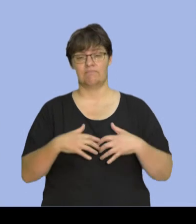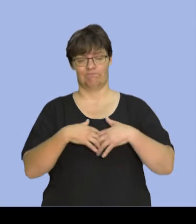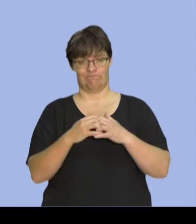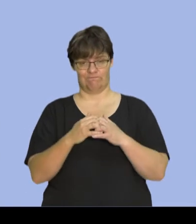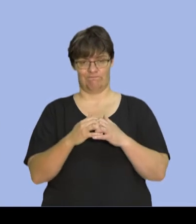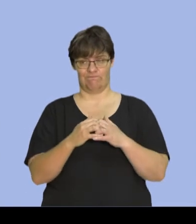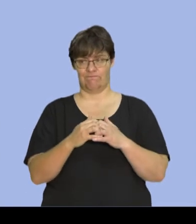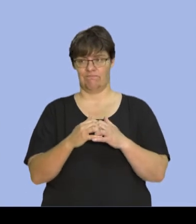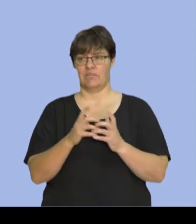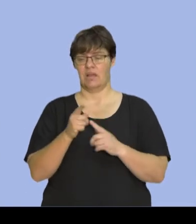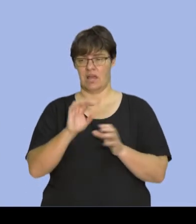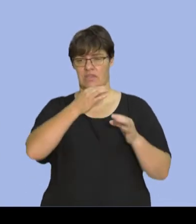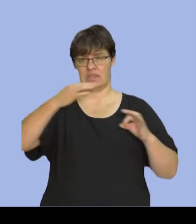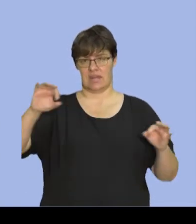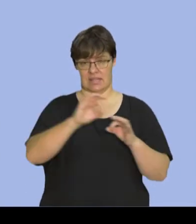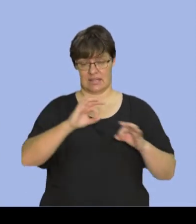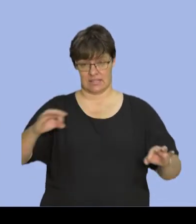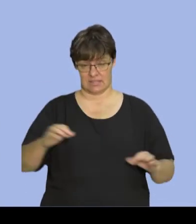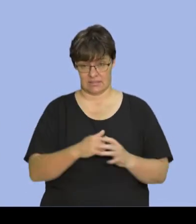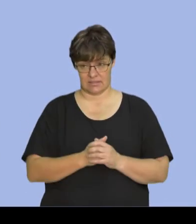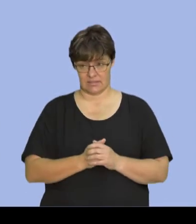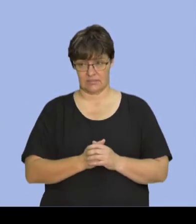these cytoplasmic threads.